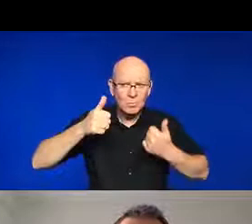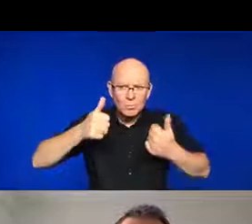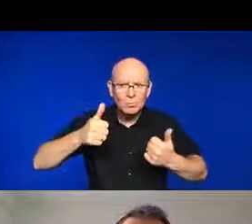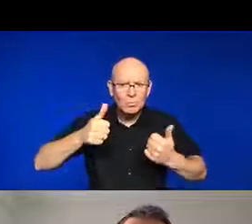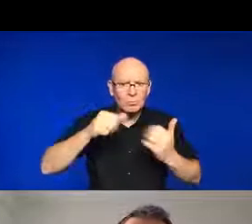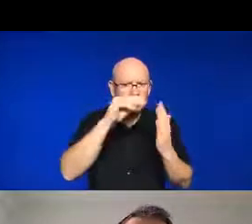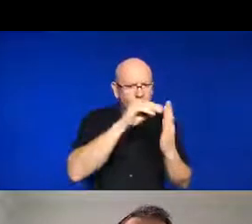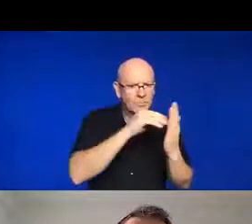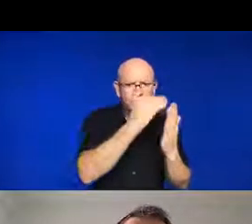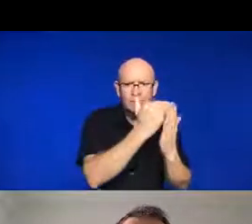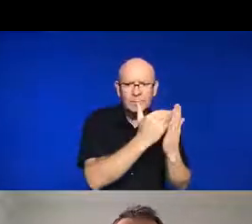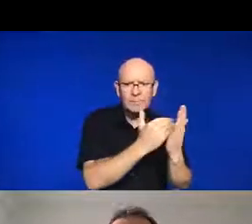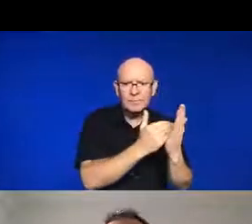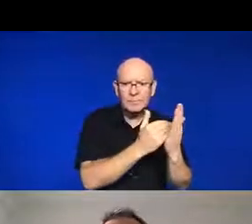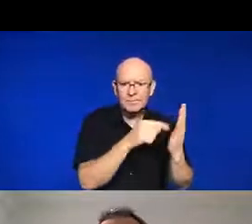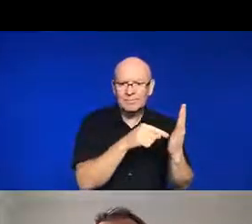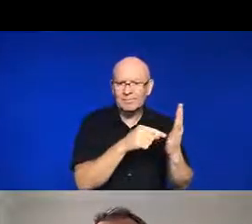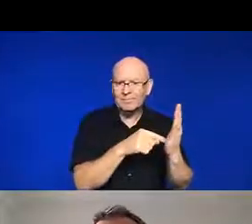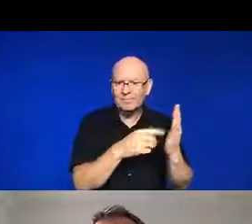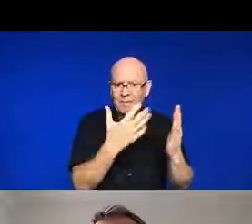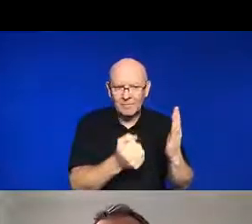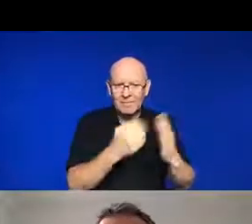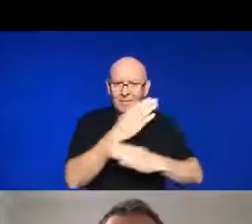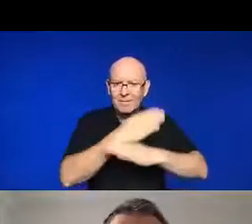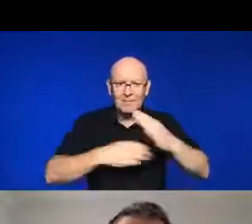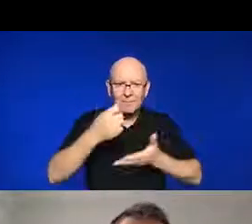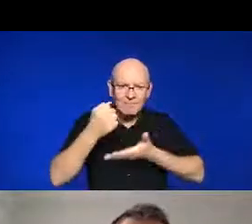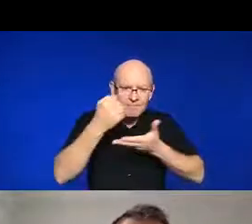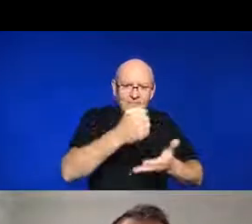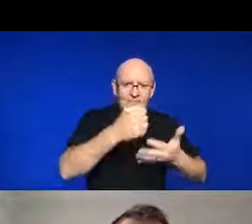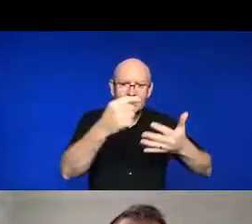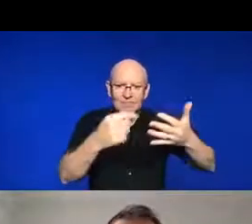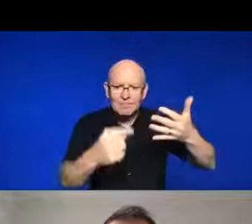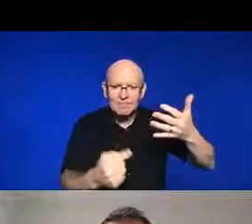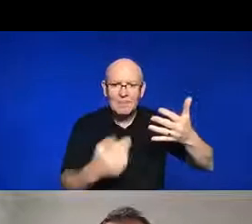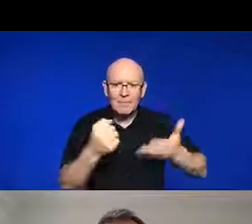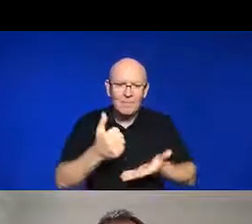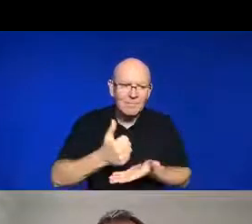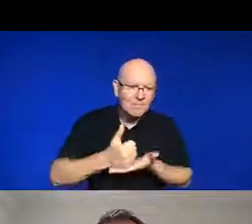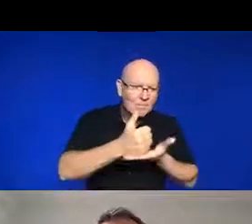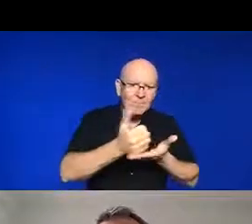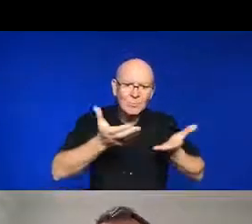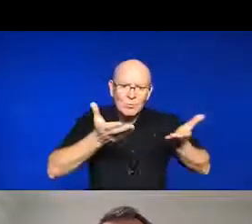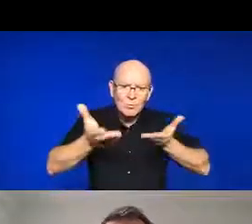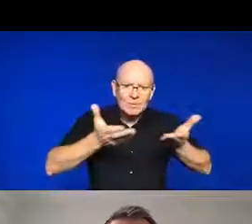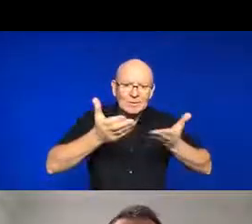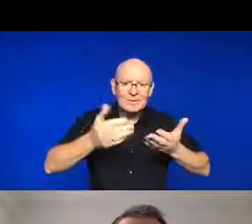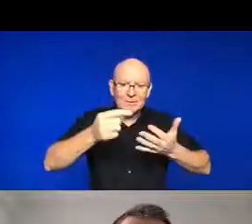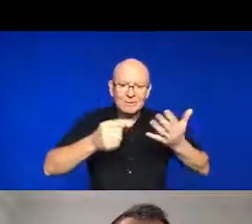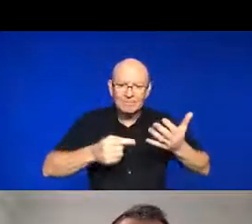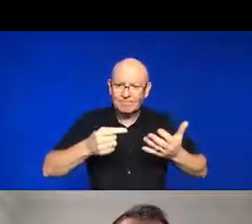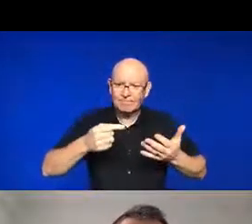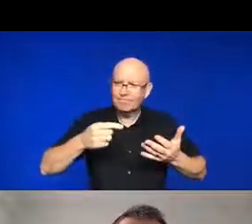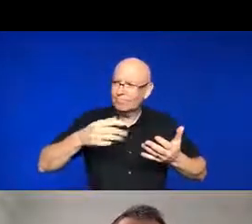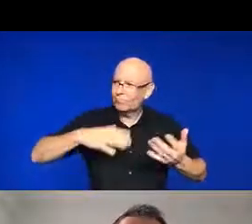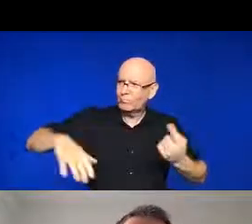support services that are publicly funded, have been in a much better position to respond. And if we know that